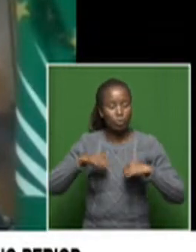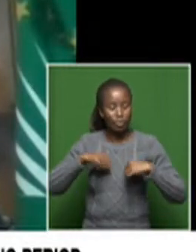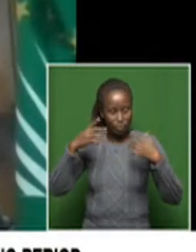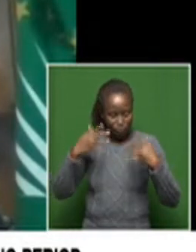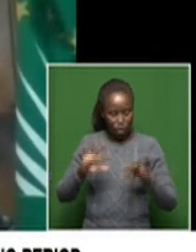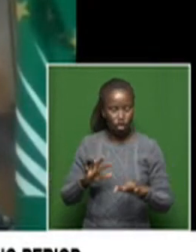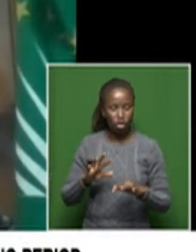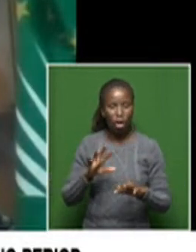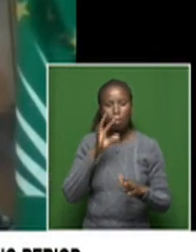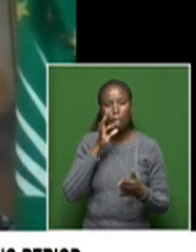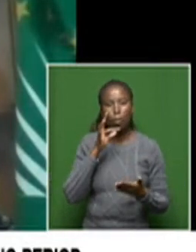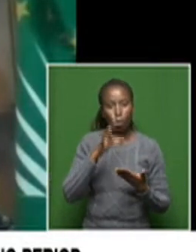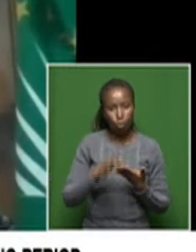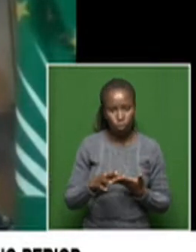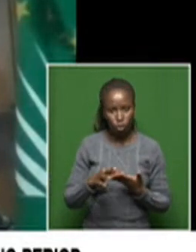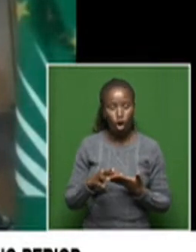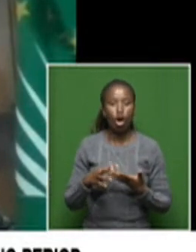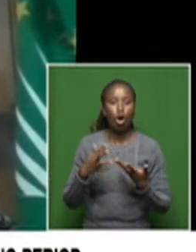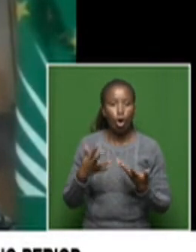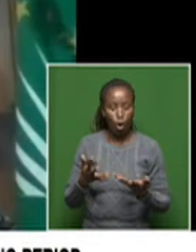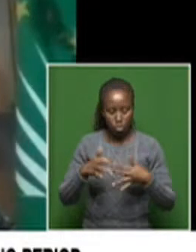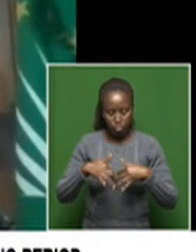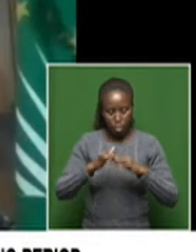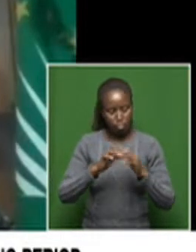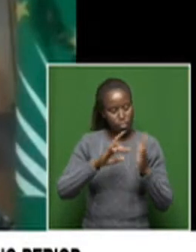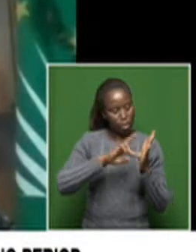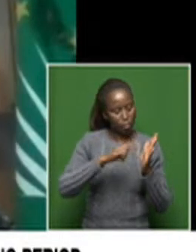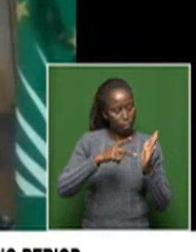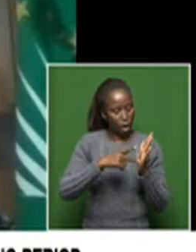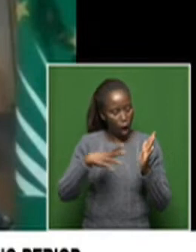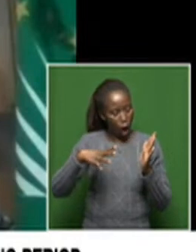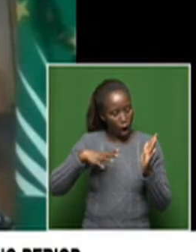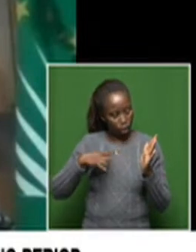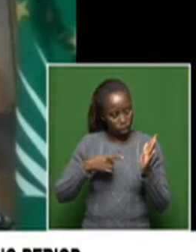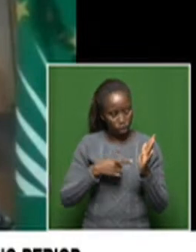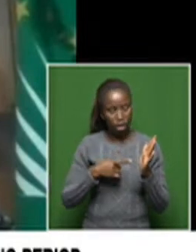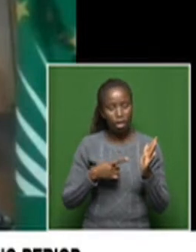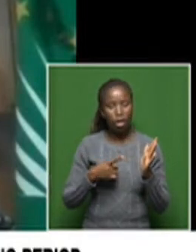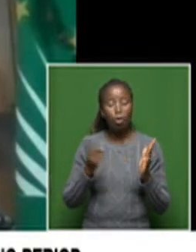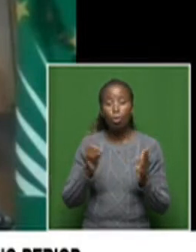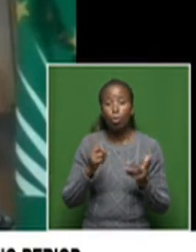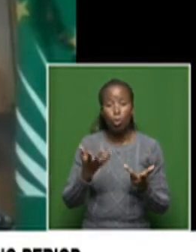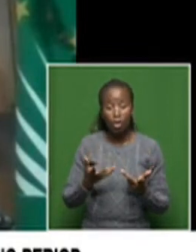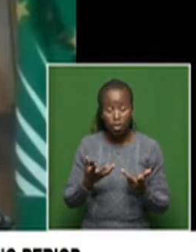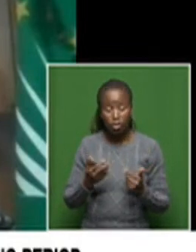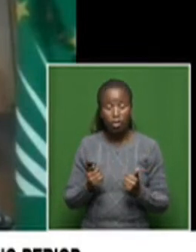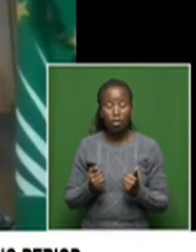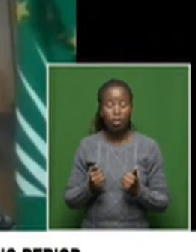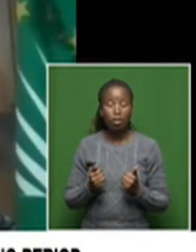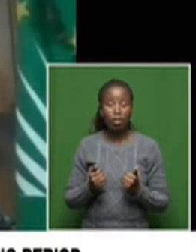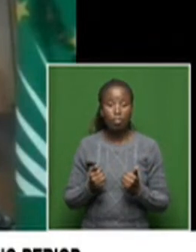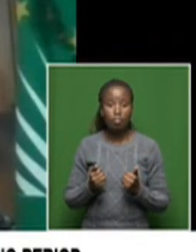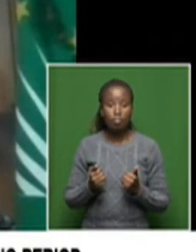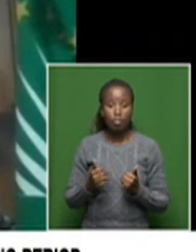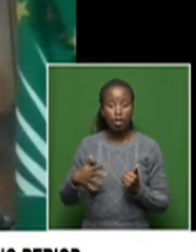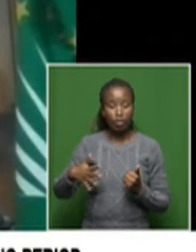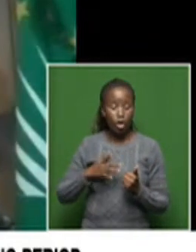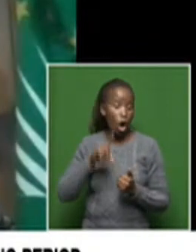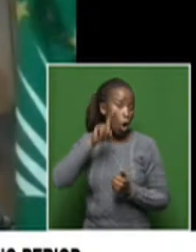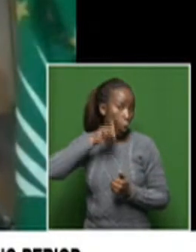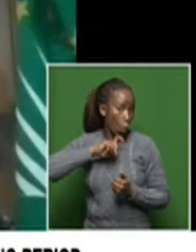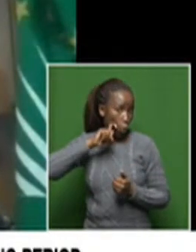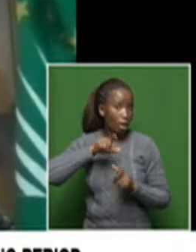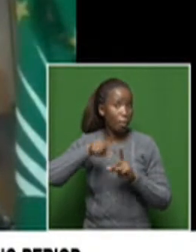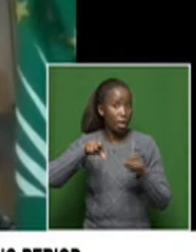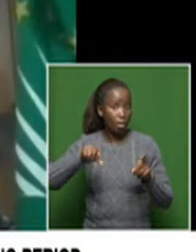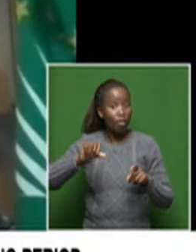proposed or put in terms of the plans that would have firstly the senior citizens or what we